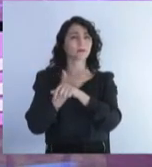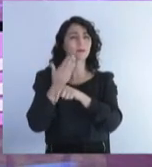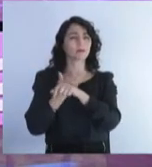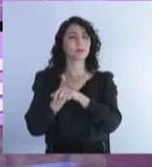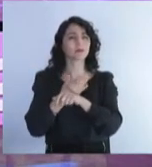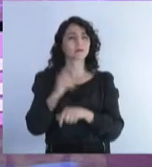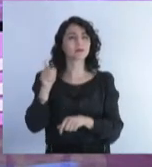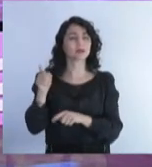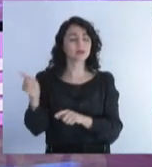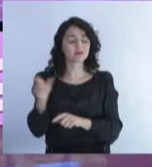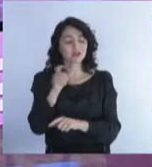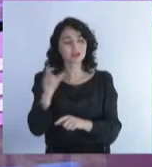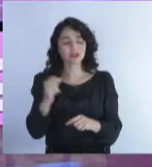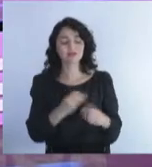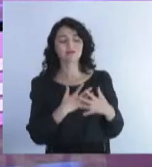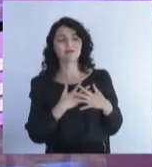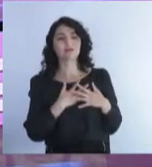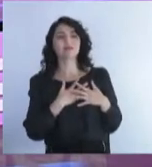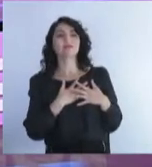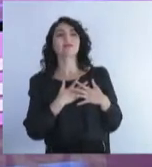much.